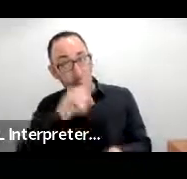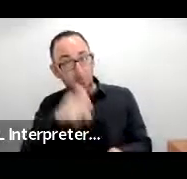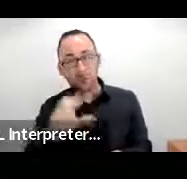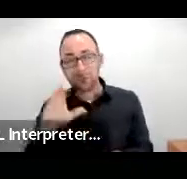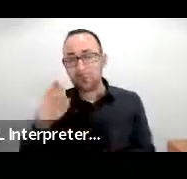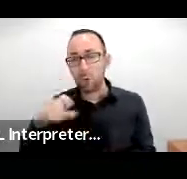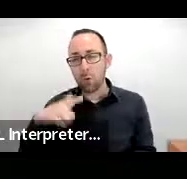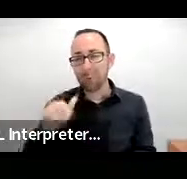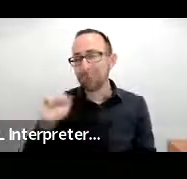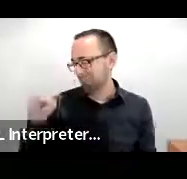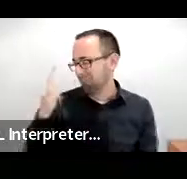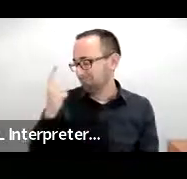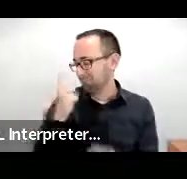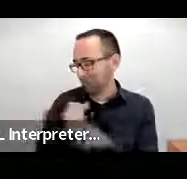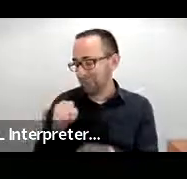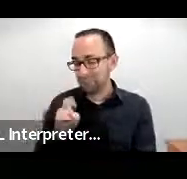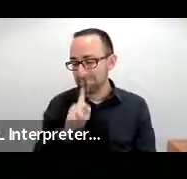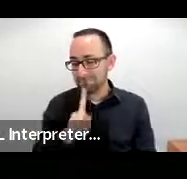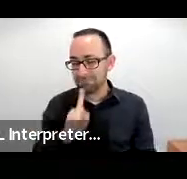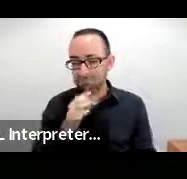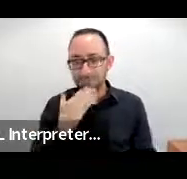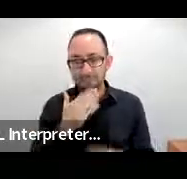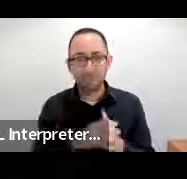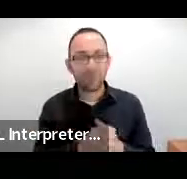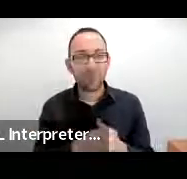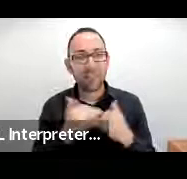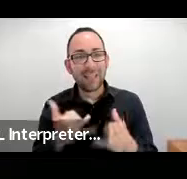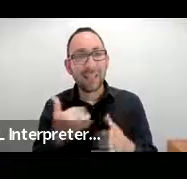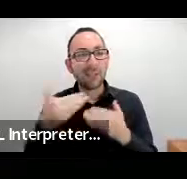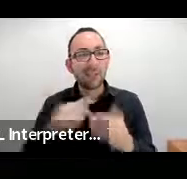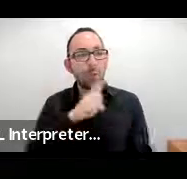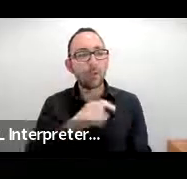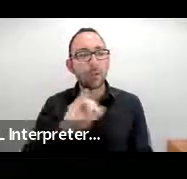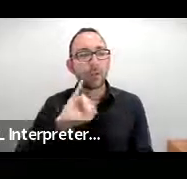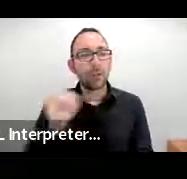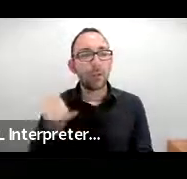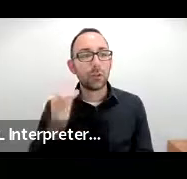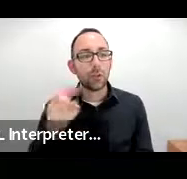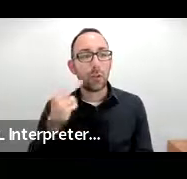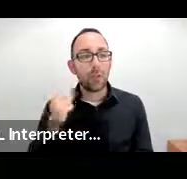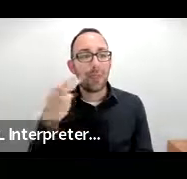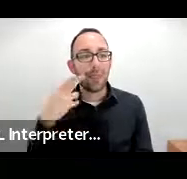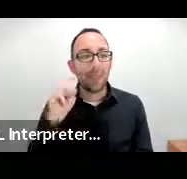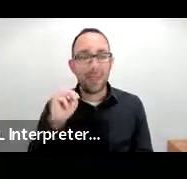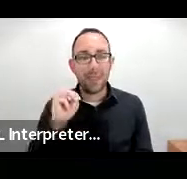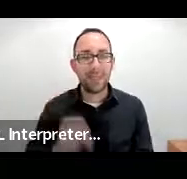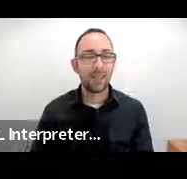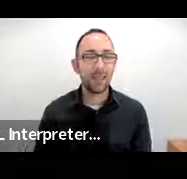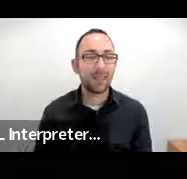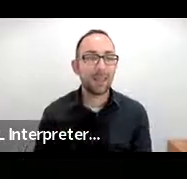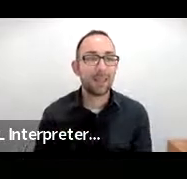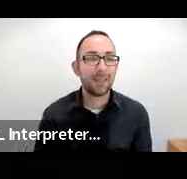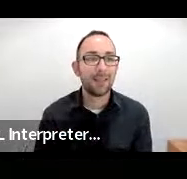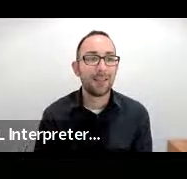Thank you. Okay, I see Jonathan Yackley.